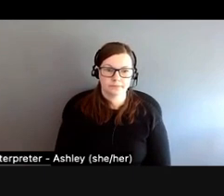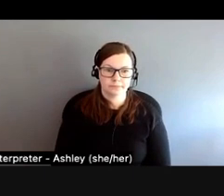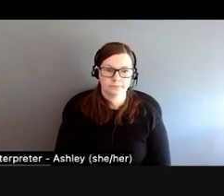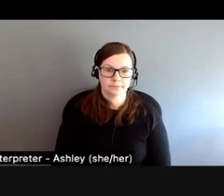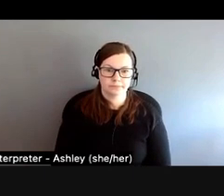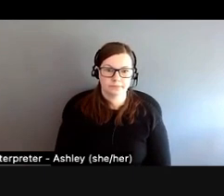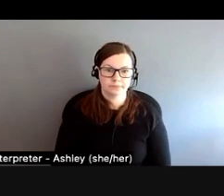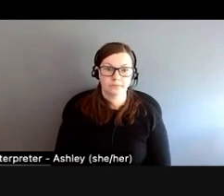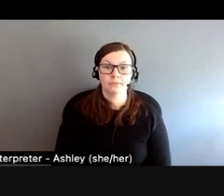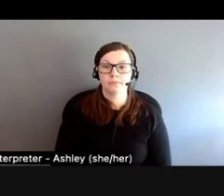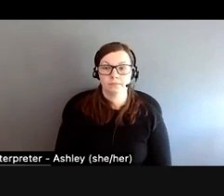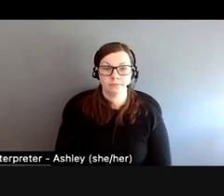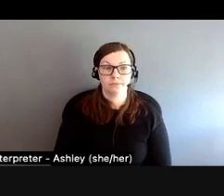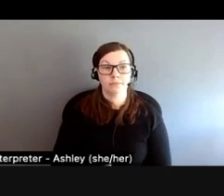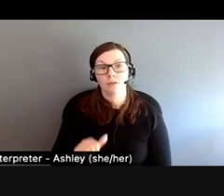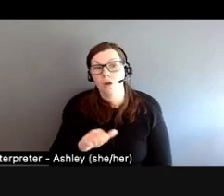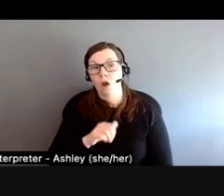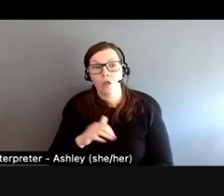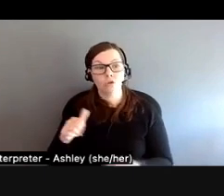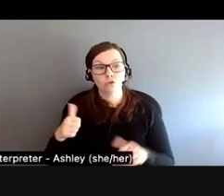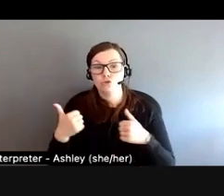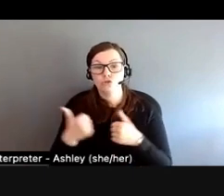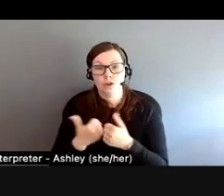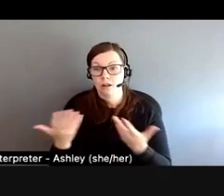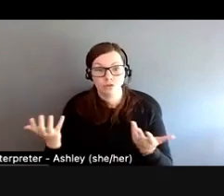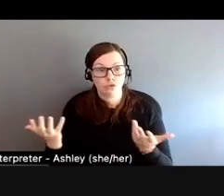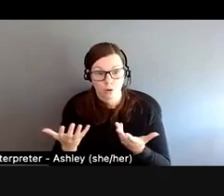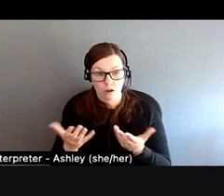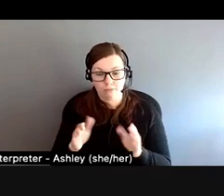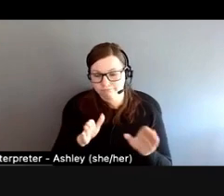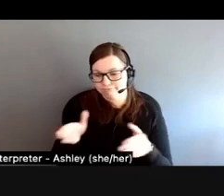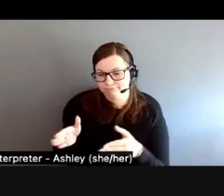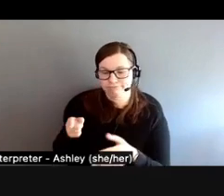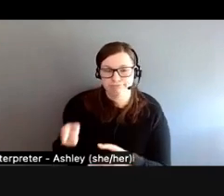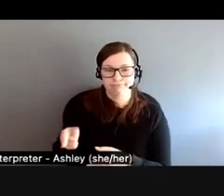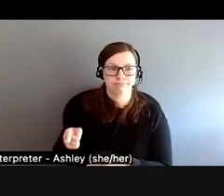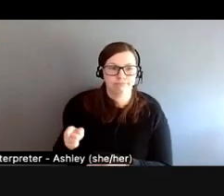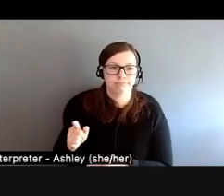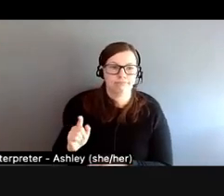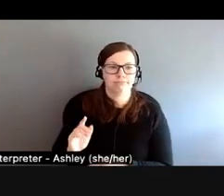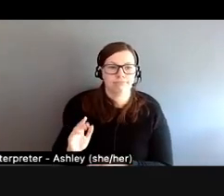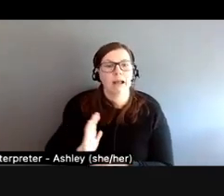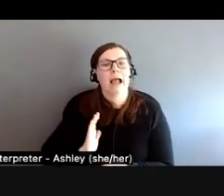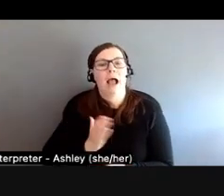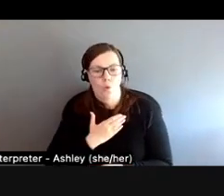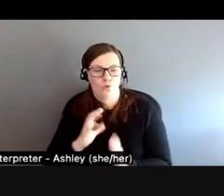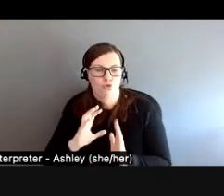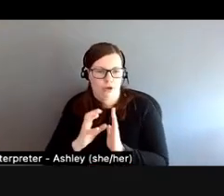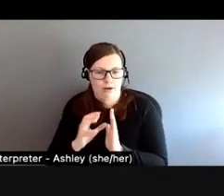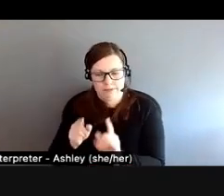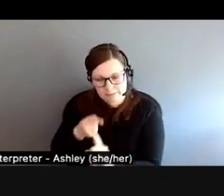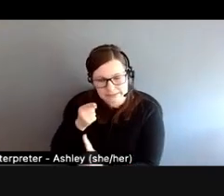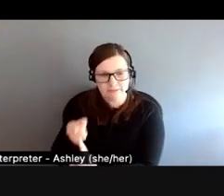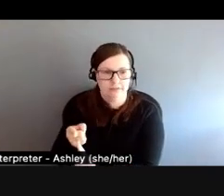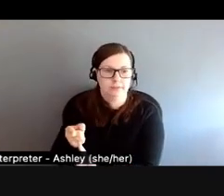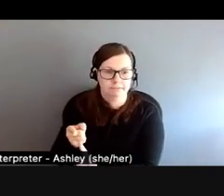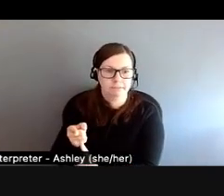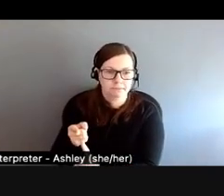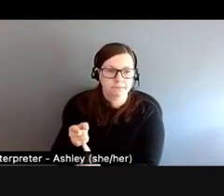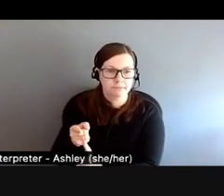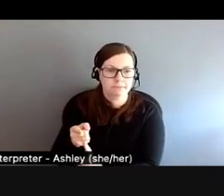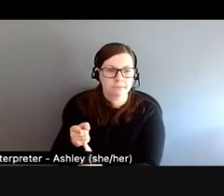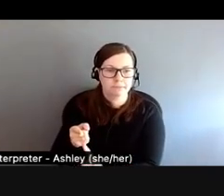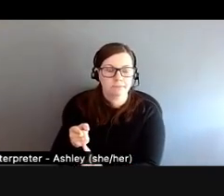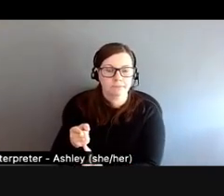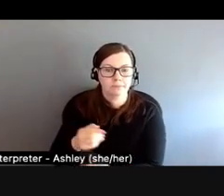The other challenge was related to creating the channel itself.